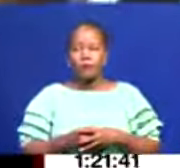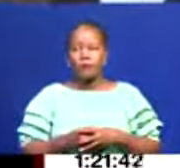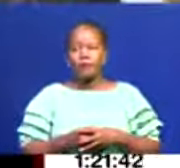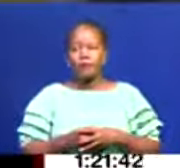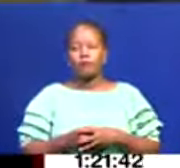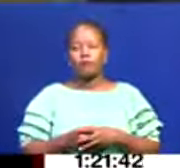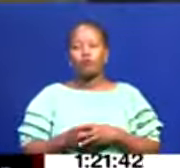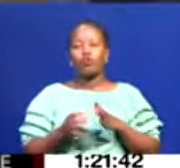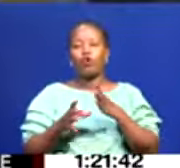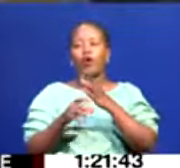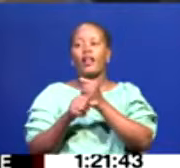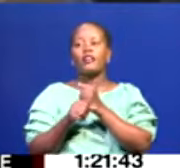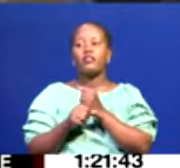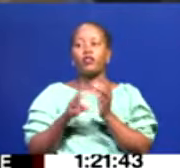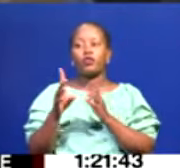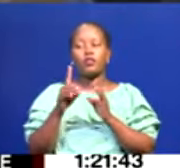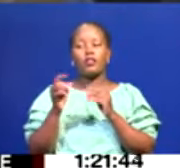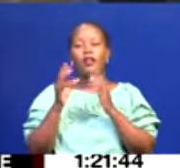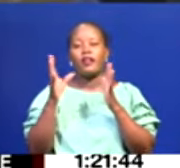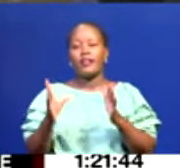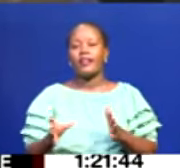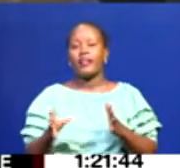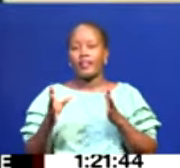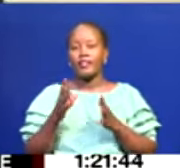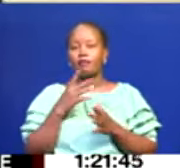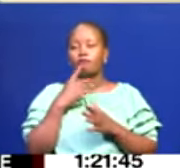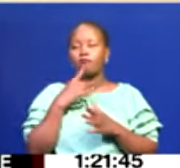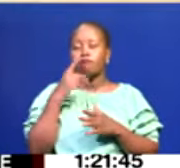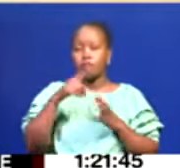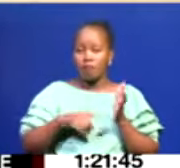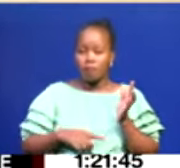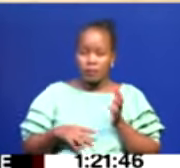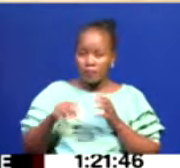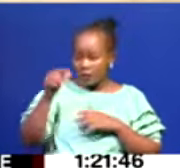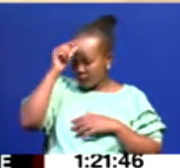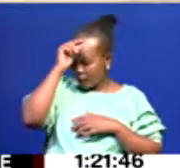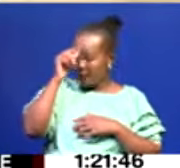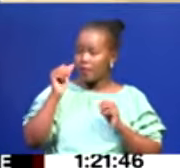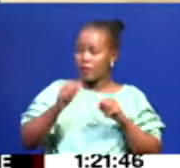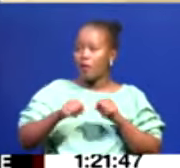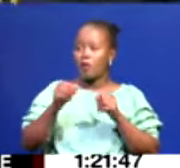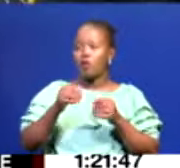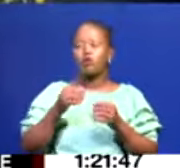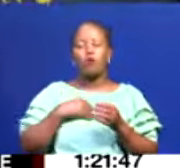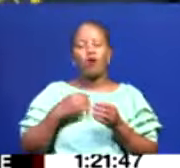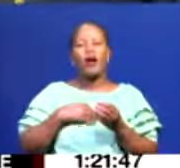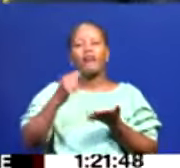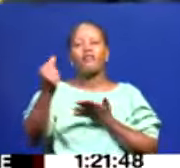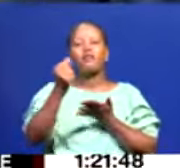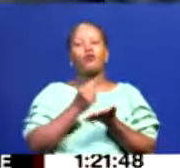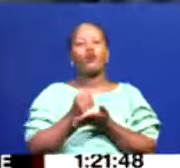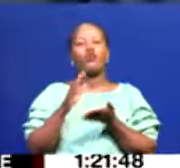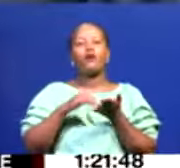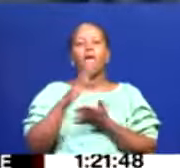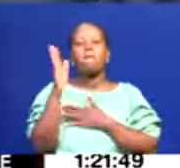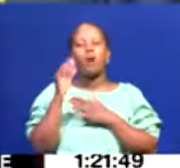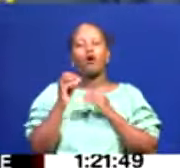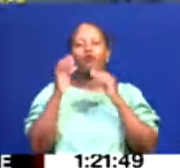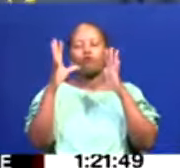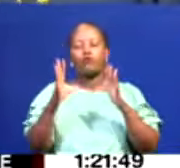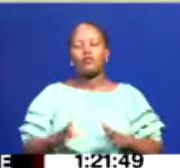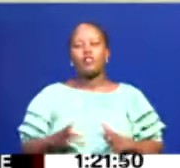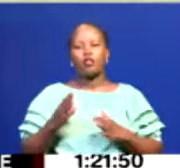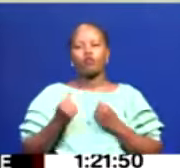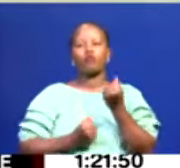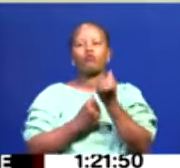The organization's director, Flencia Tswenje, hopes that the government can employ more qualified tutors and invest more to help build capacity in this